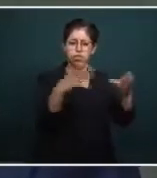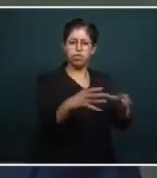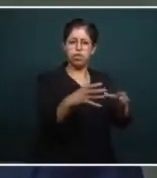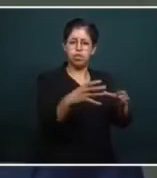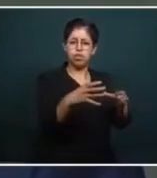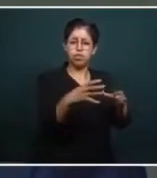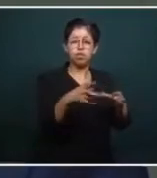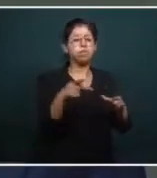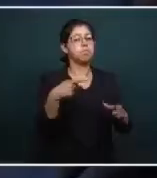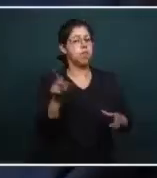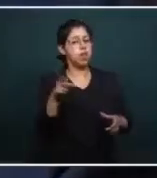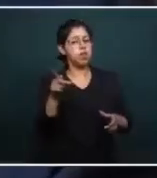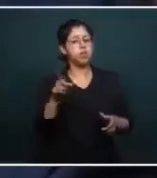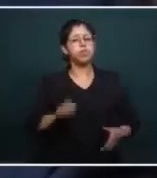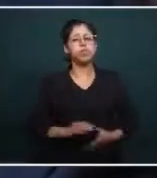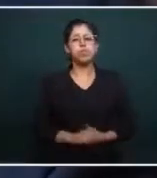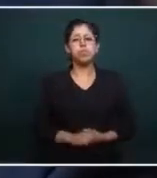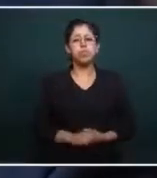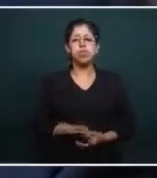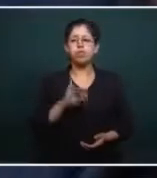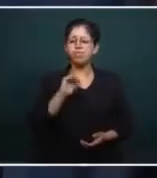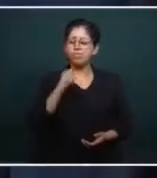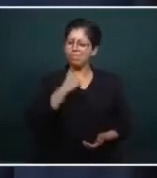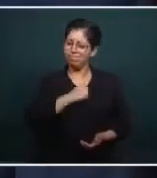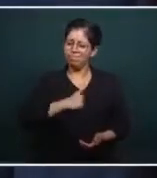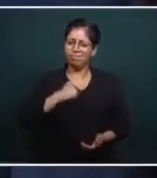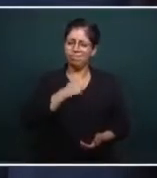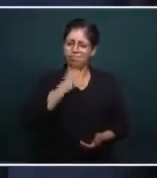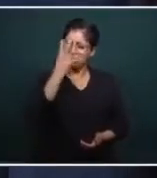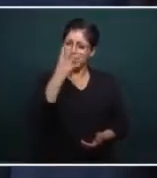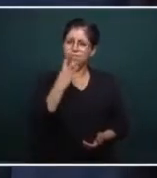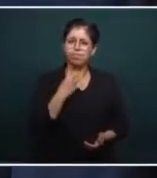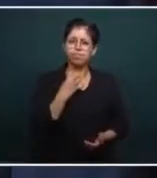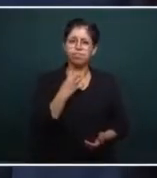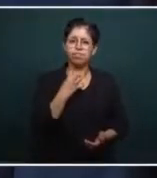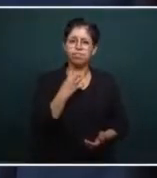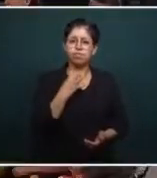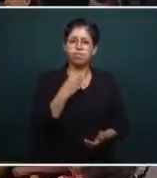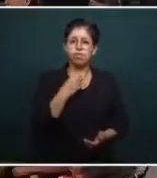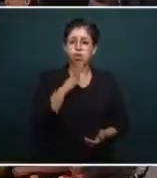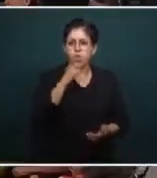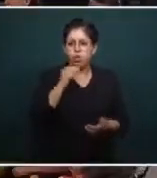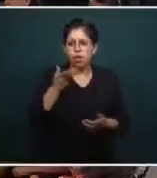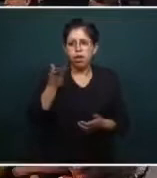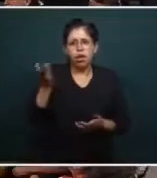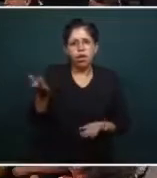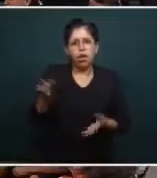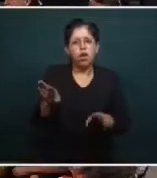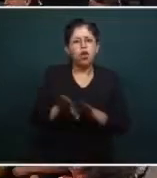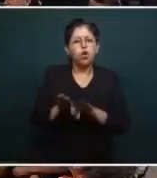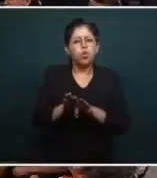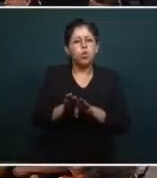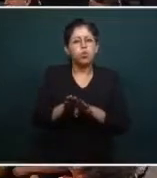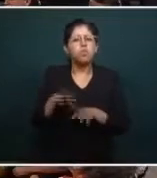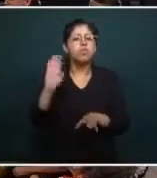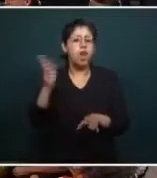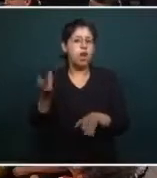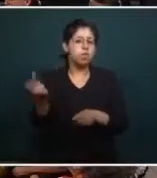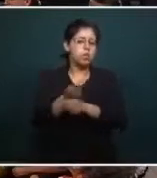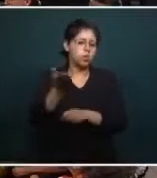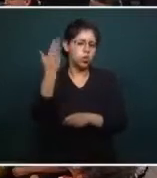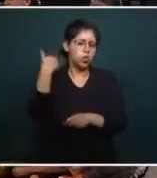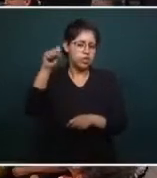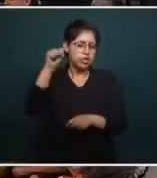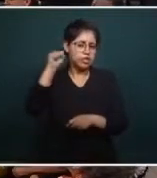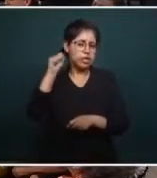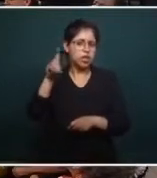But even so, and besides el that, dolor de la indignación, and it's sad this indignation that they have for